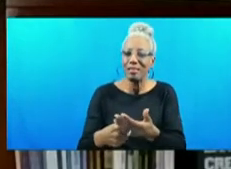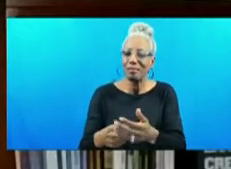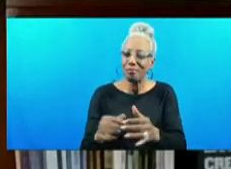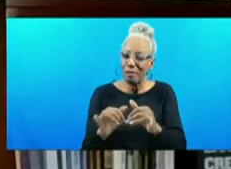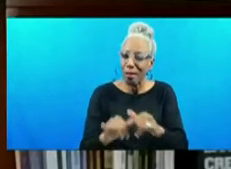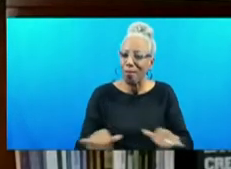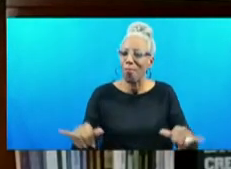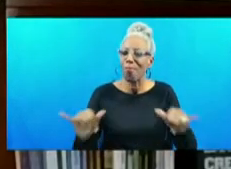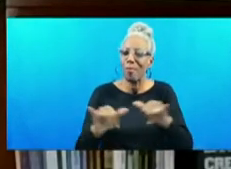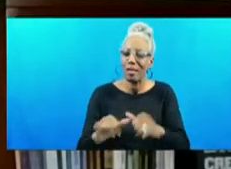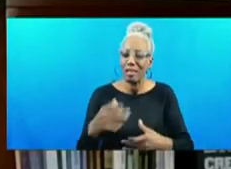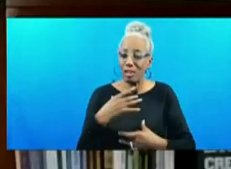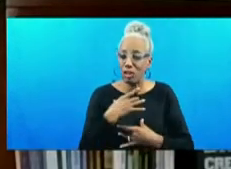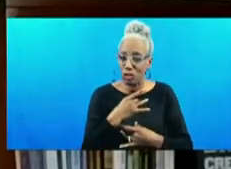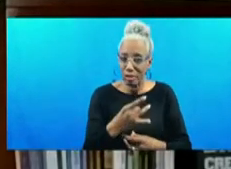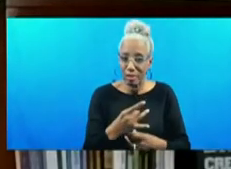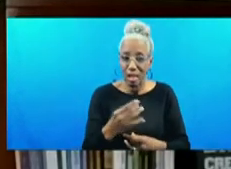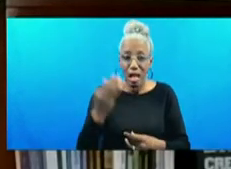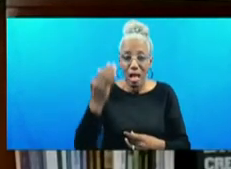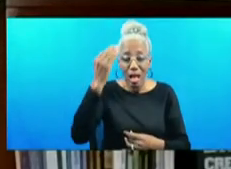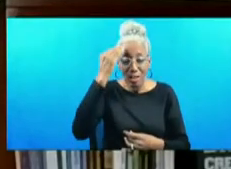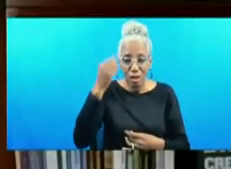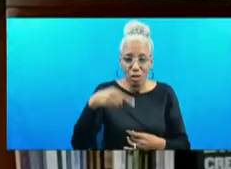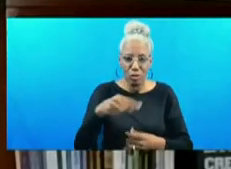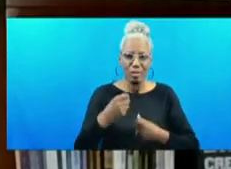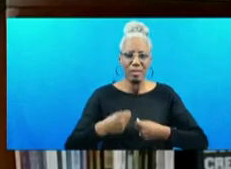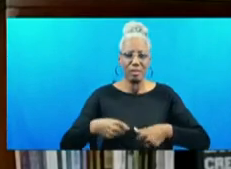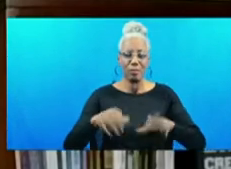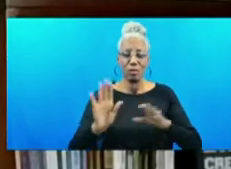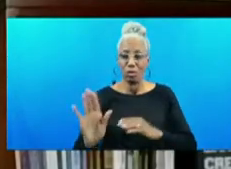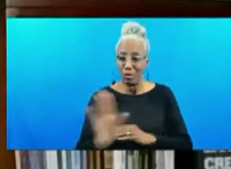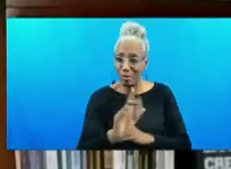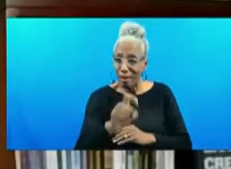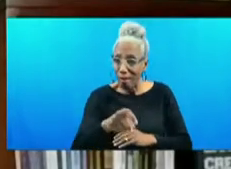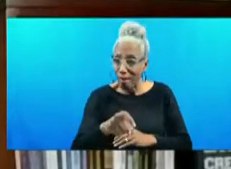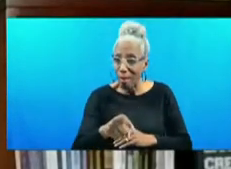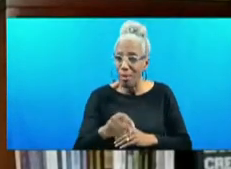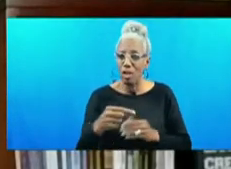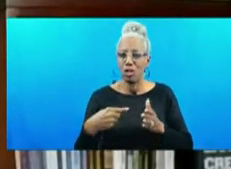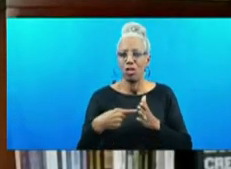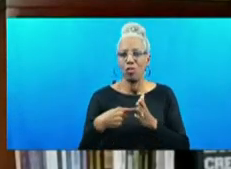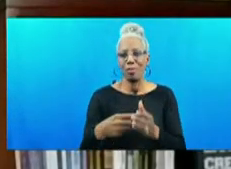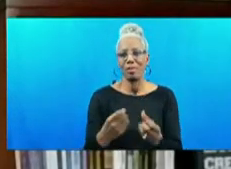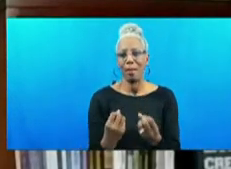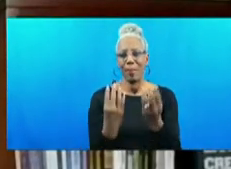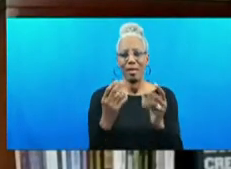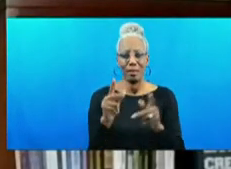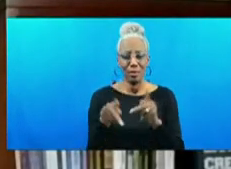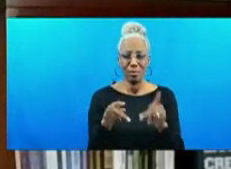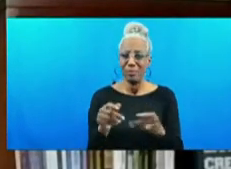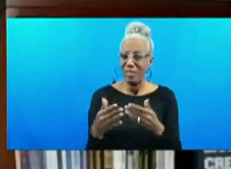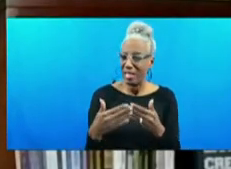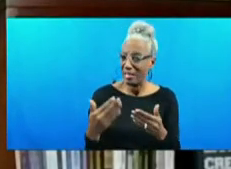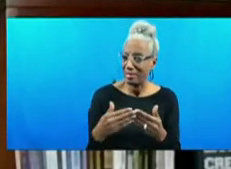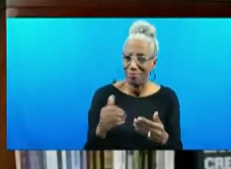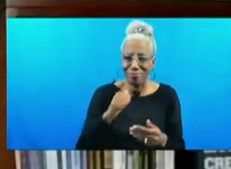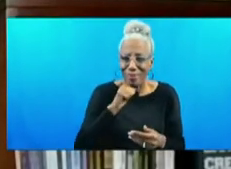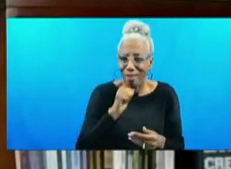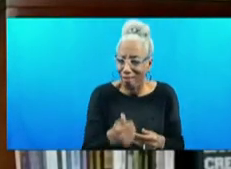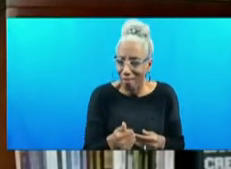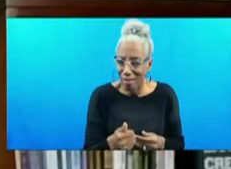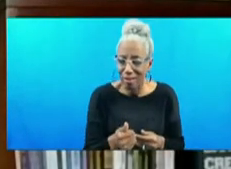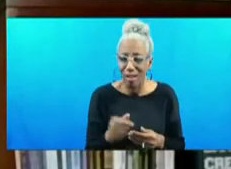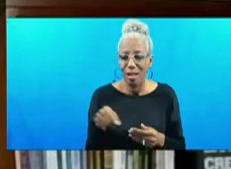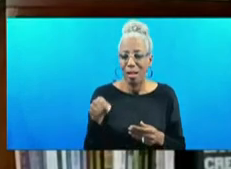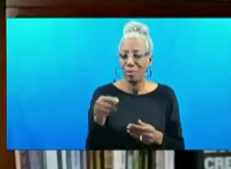commitment of time and you're representing many voices, which is not easy, but you have done that, and you've done it relentlessly